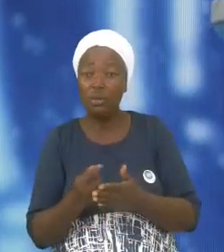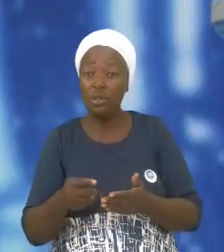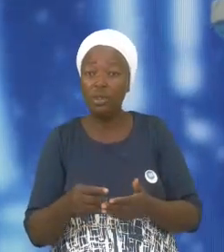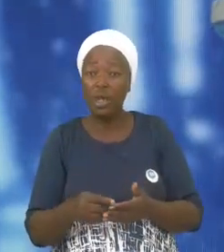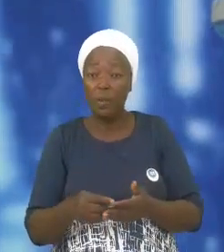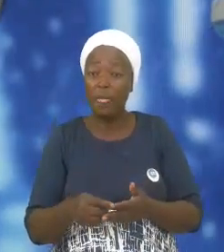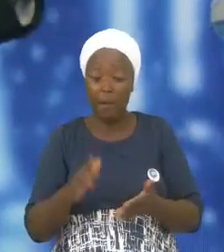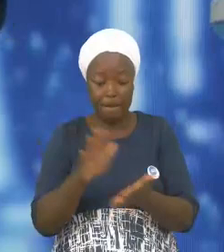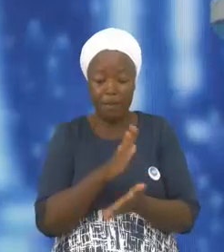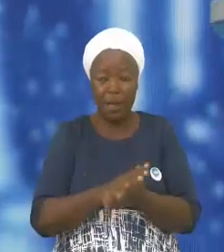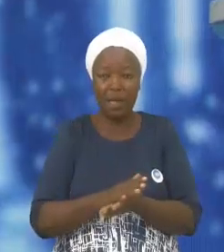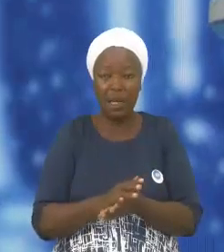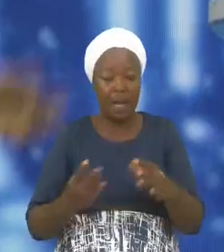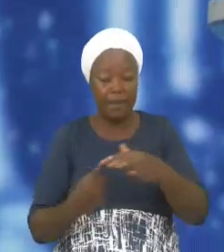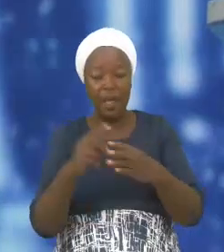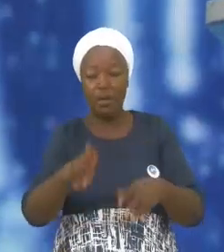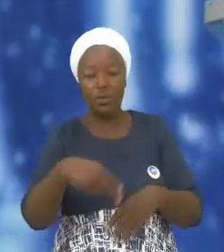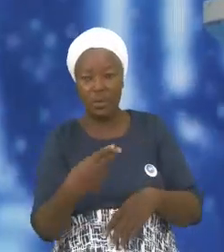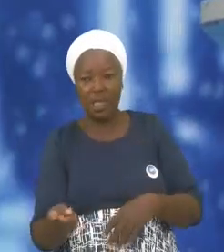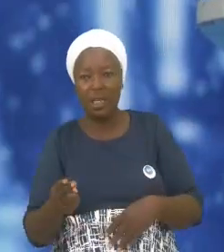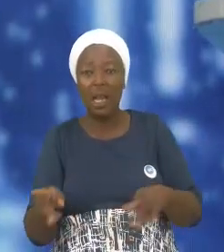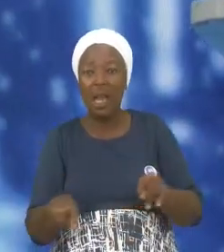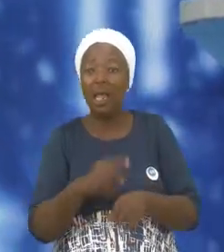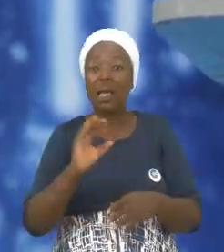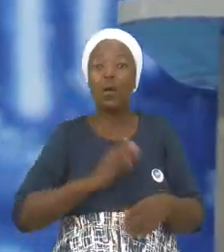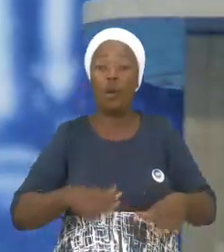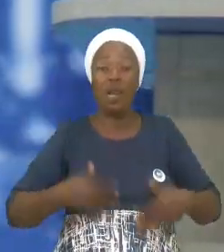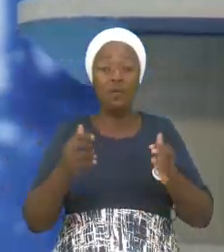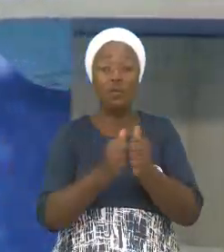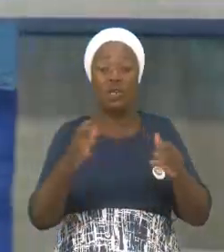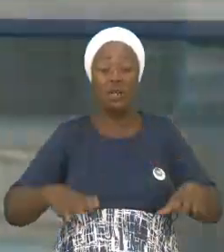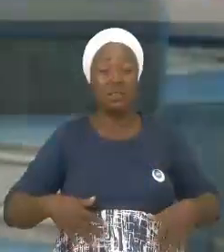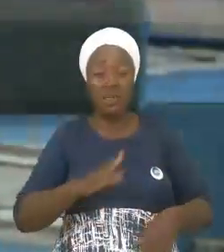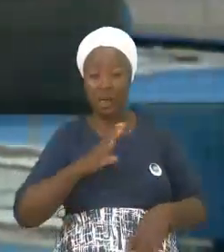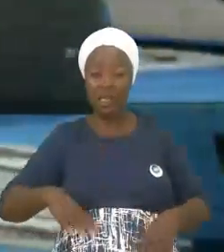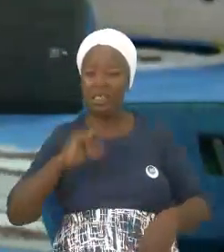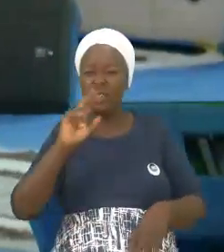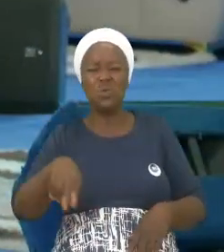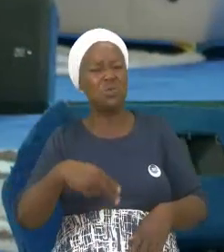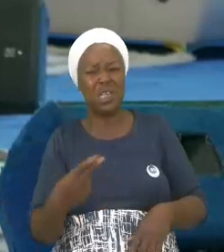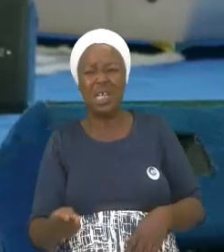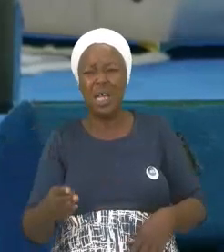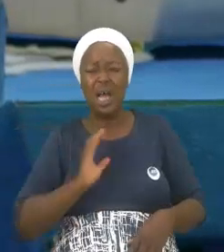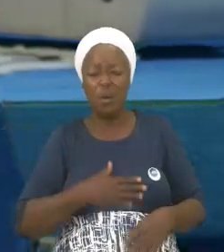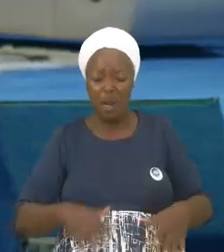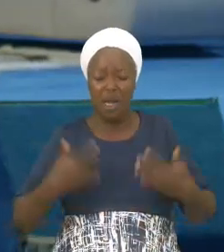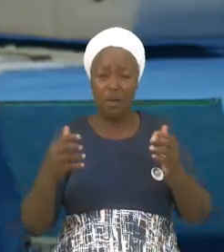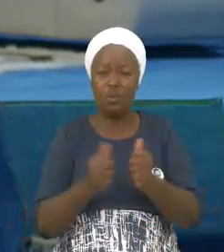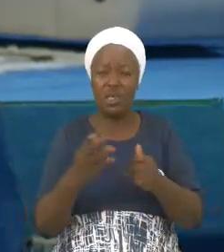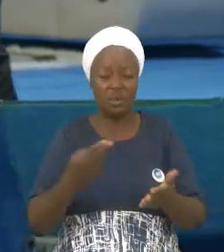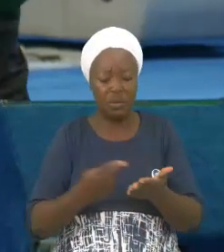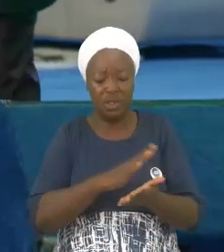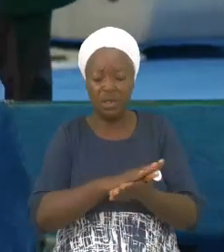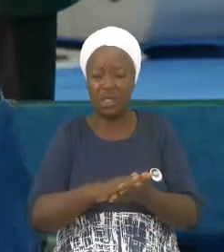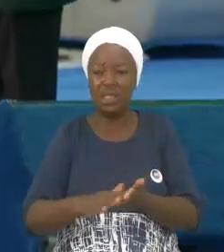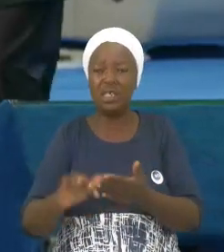useless. Like our lives without Christ, useless. Our lives without righteousness, useless. Our lives